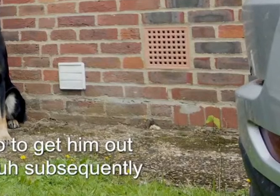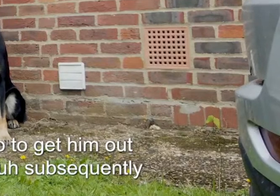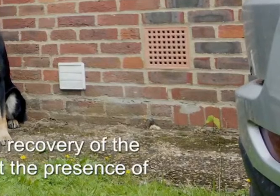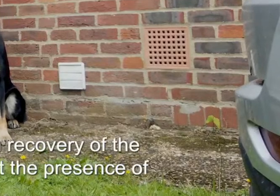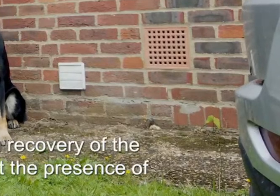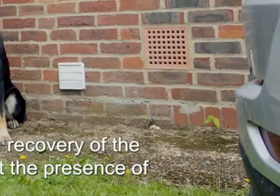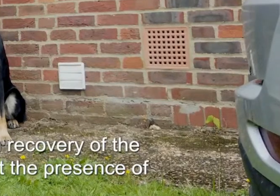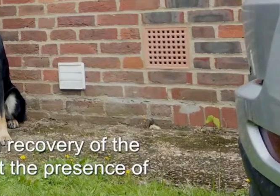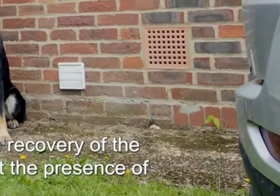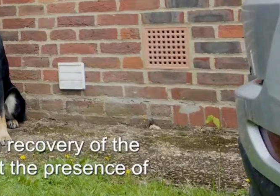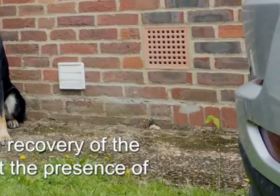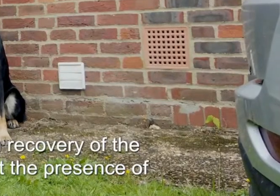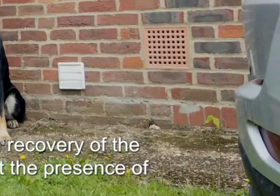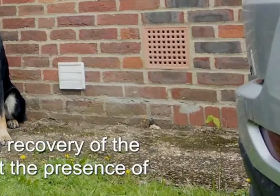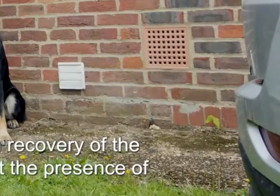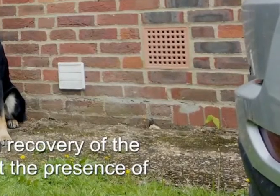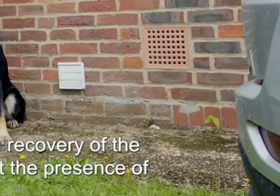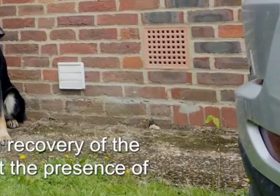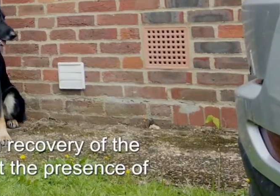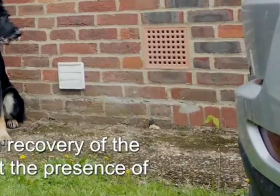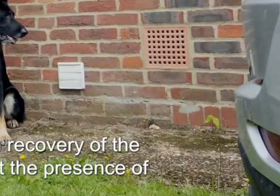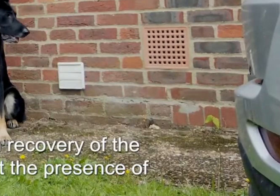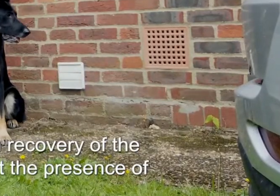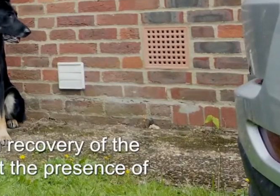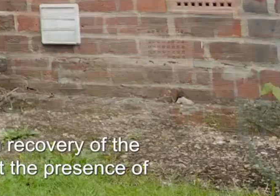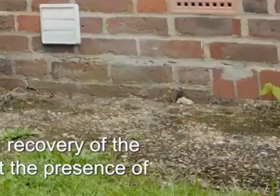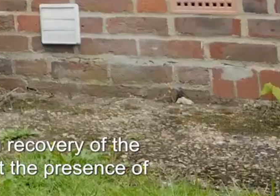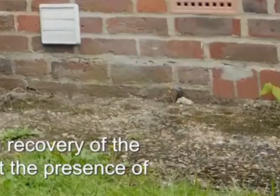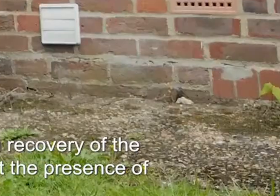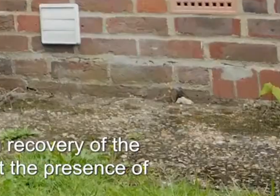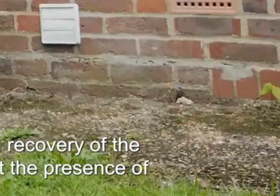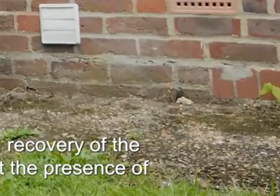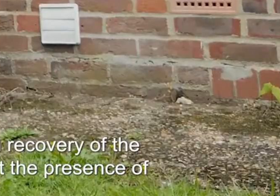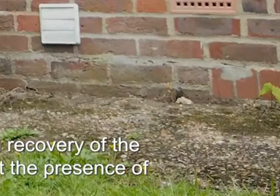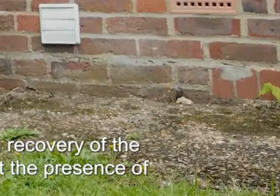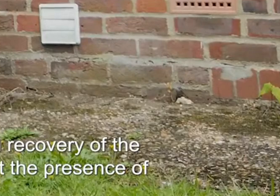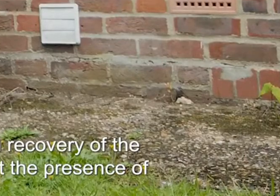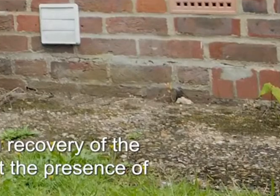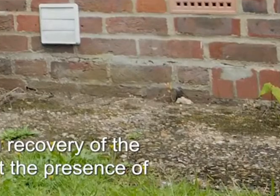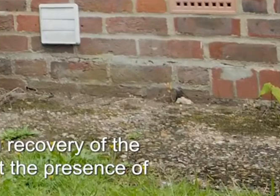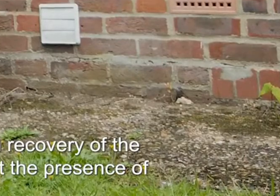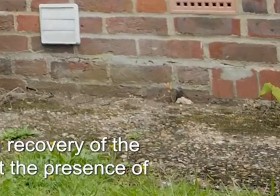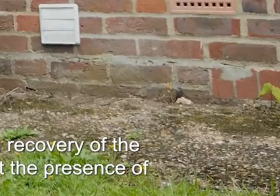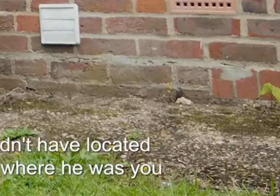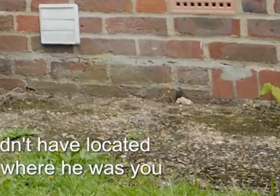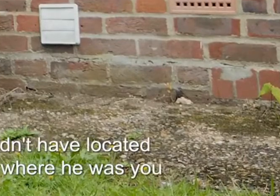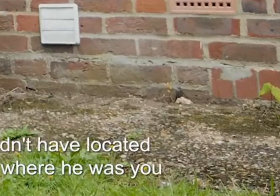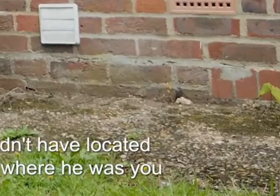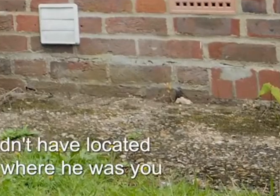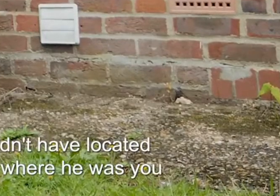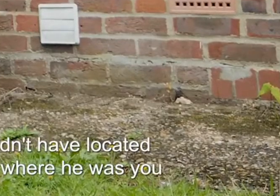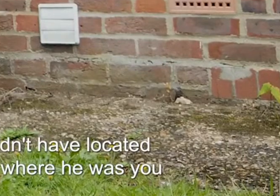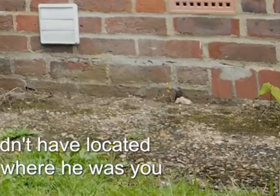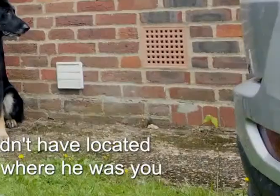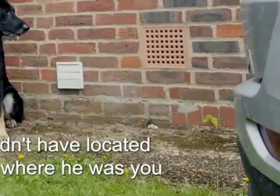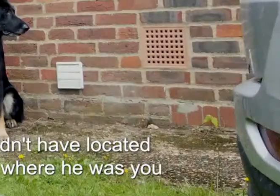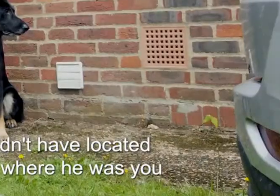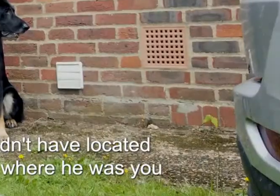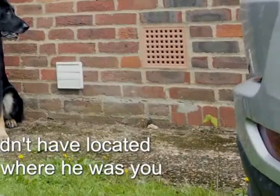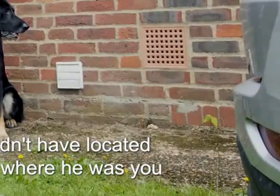and subsequently arrested for dwelling burglary, recovery of the property. Can honestly say, without the presence of the dog there at the